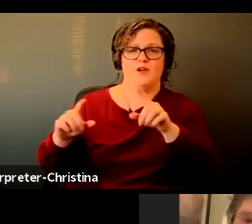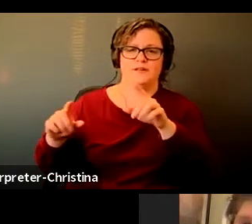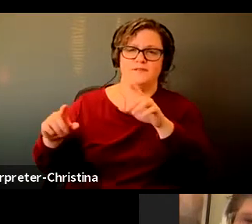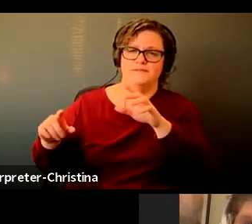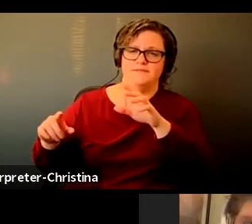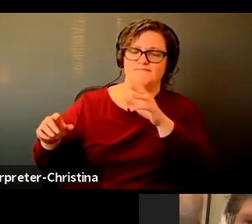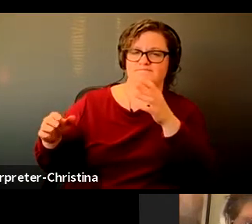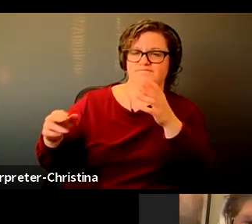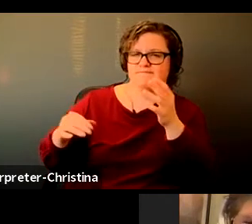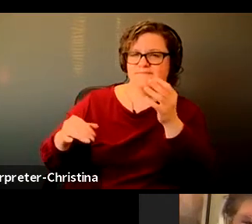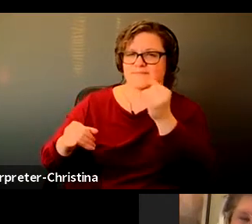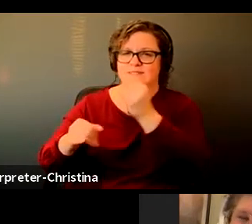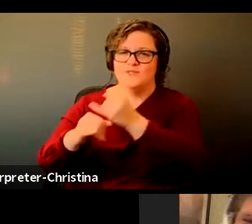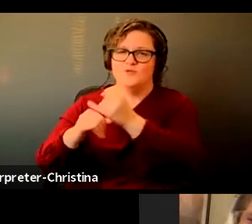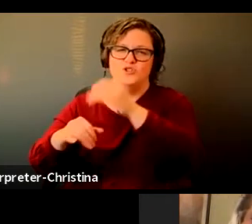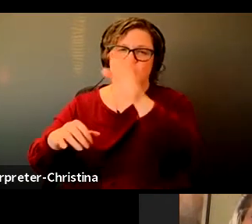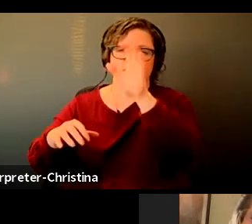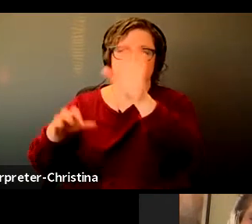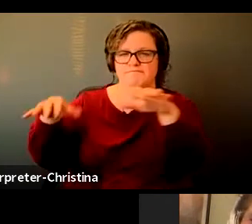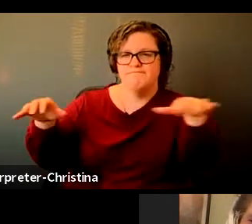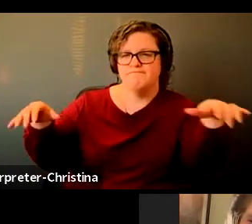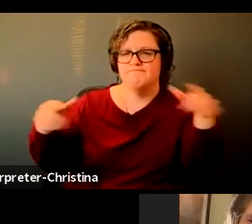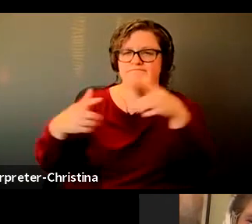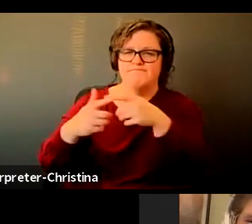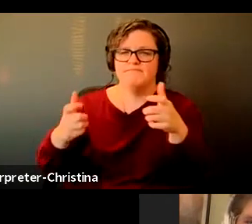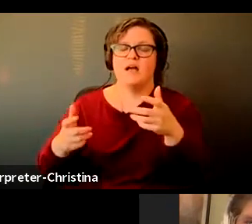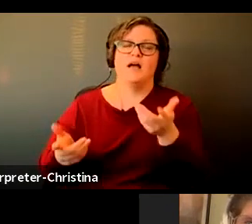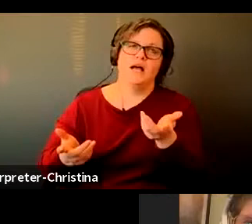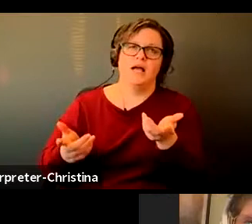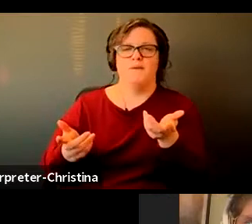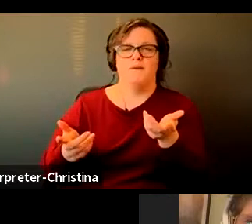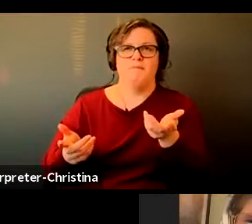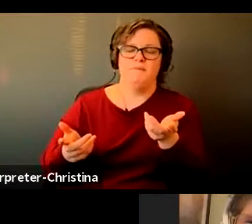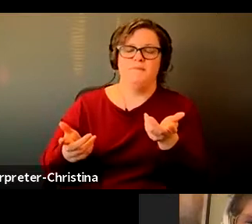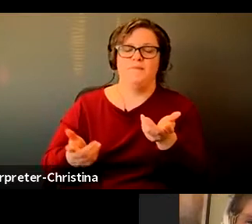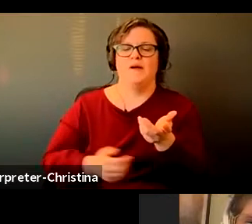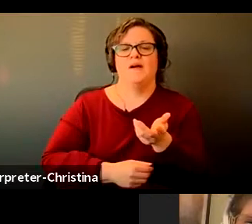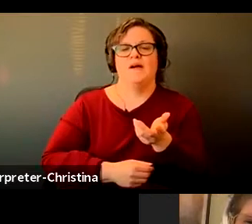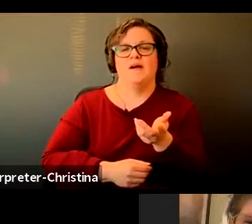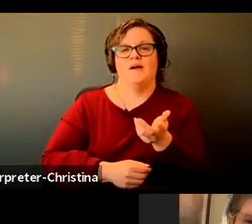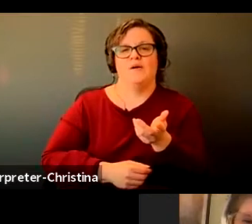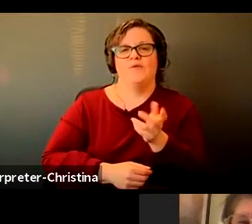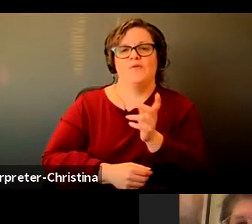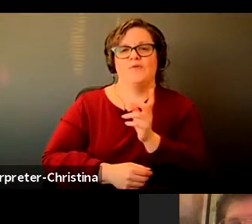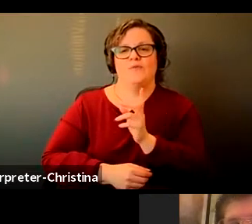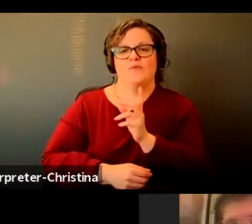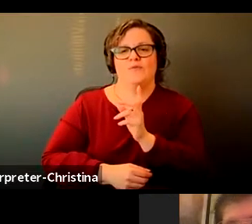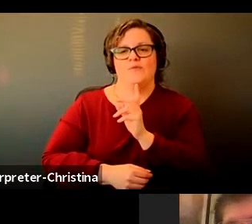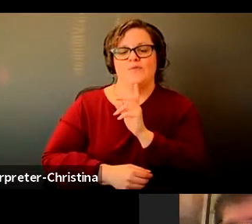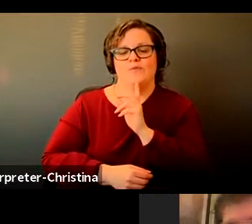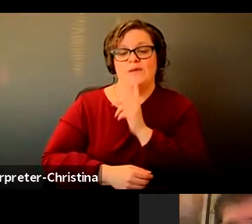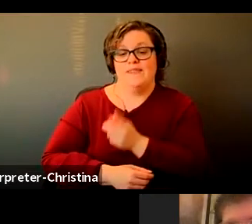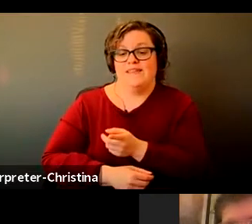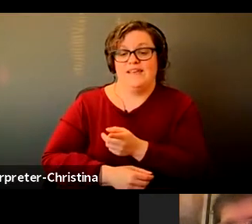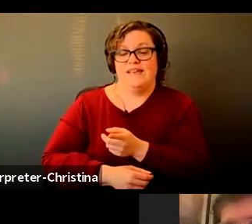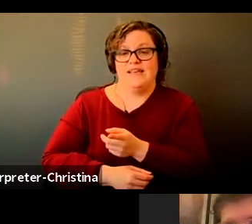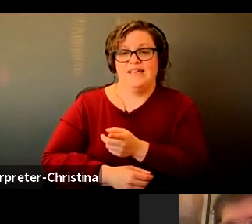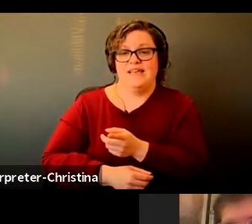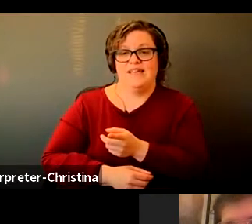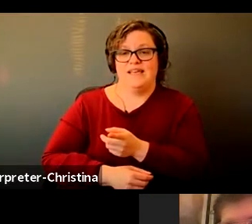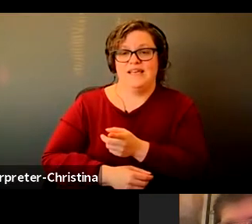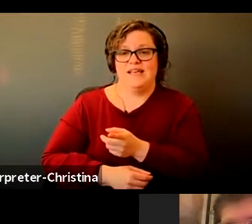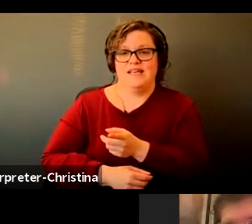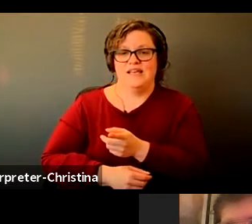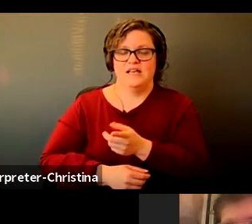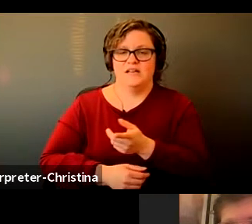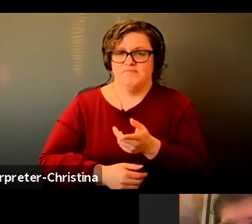changed, you know, like in that sense, I'm just like, the only difference now is that like, everybody's just like, come do an online,